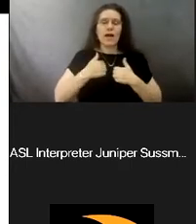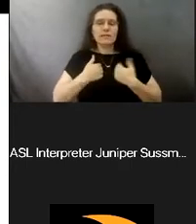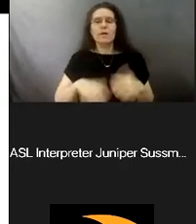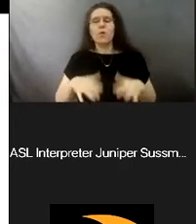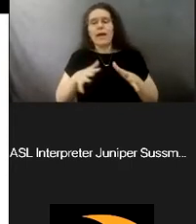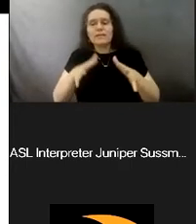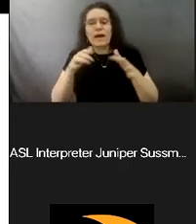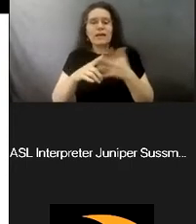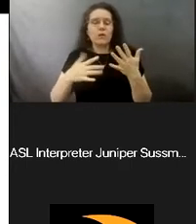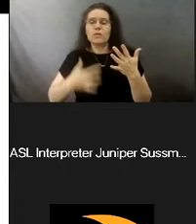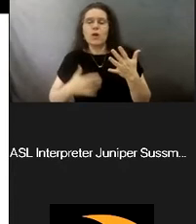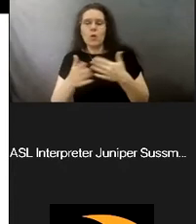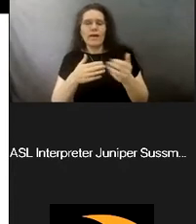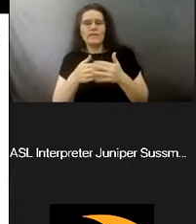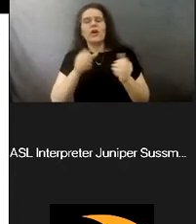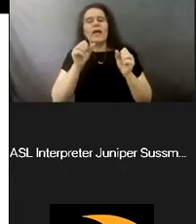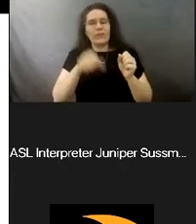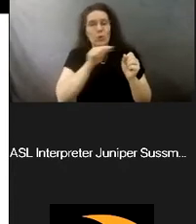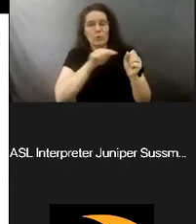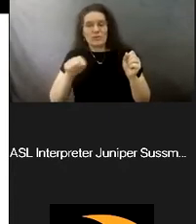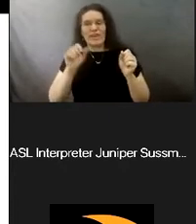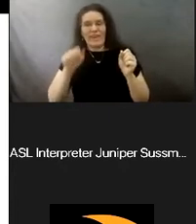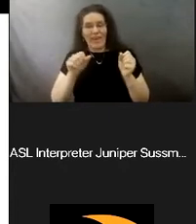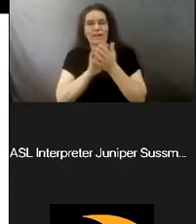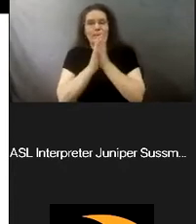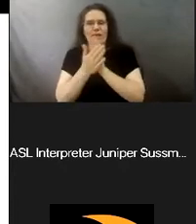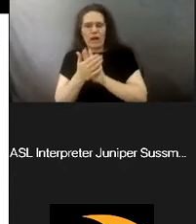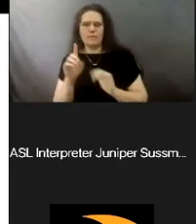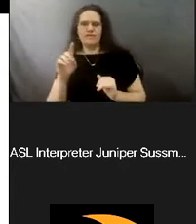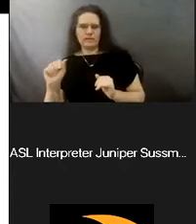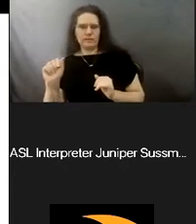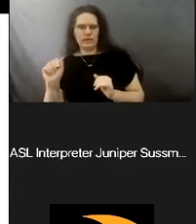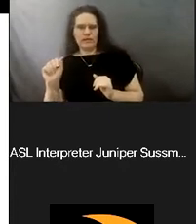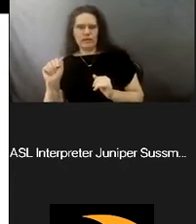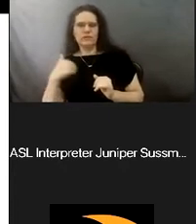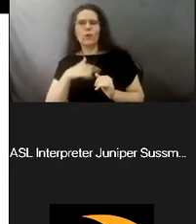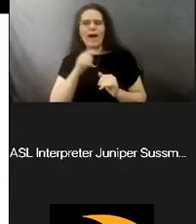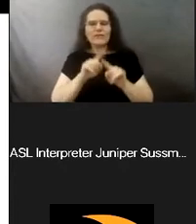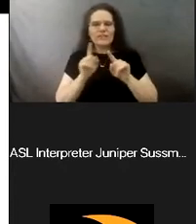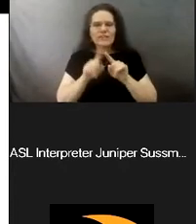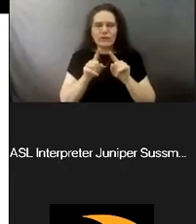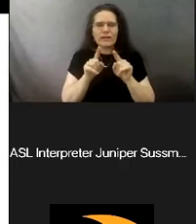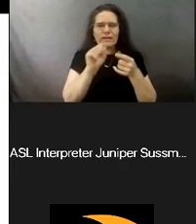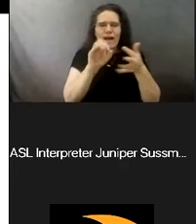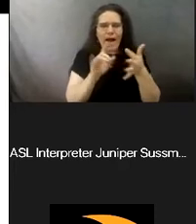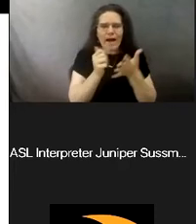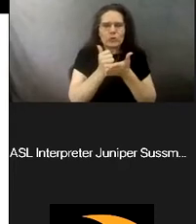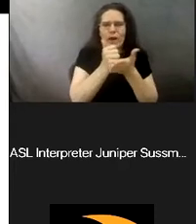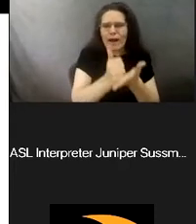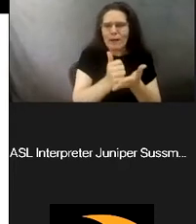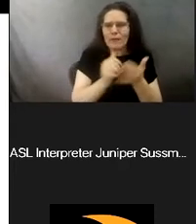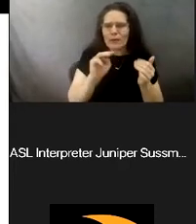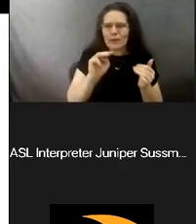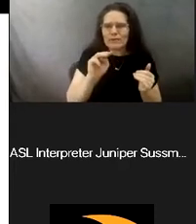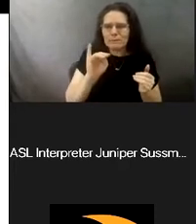So a lot of times those factors that are used to manage are called those mitigating measures. And I'm not going to get into the weeds on all of those, but like I said,